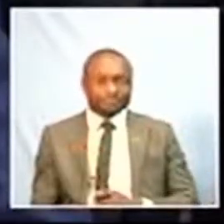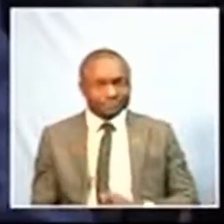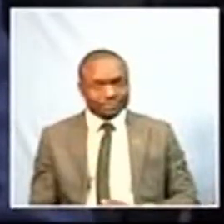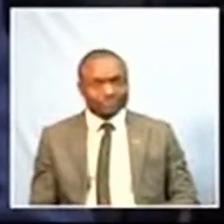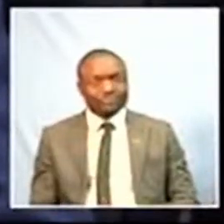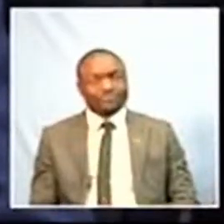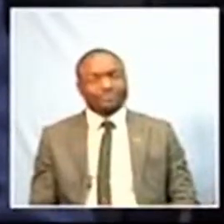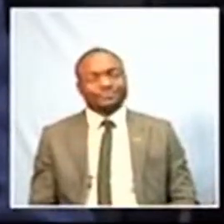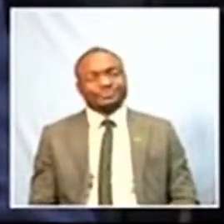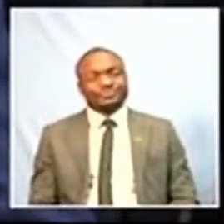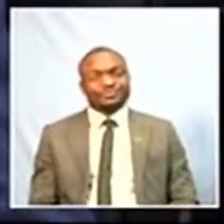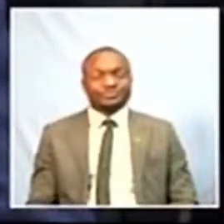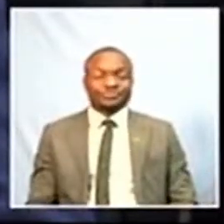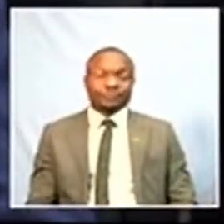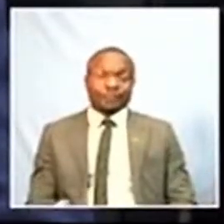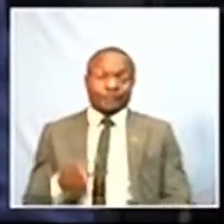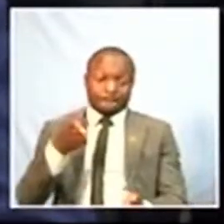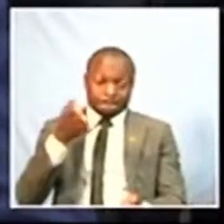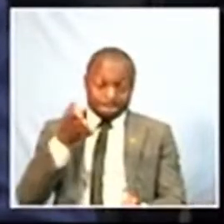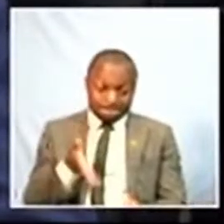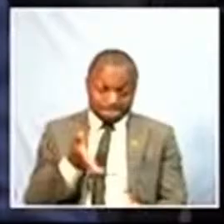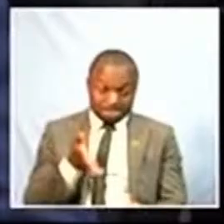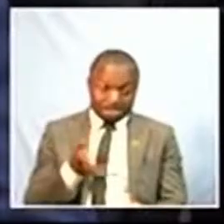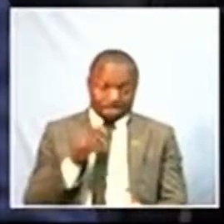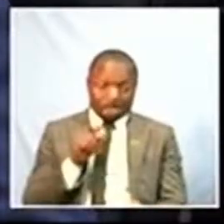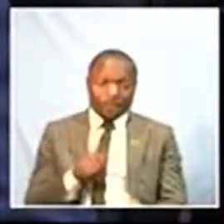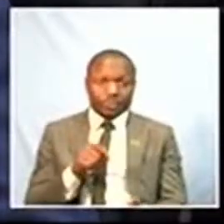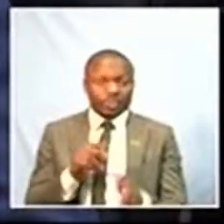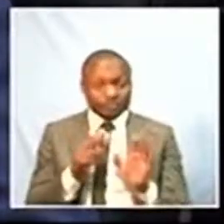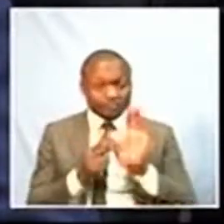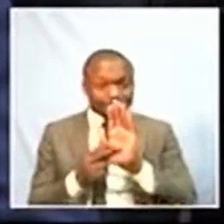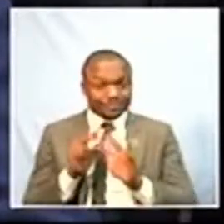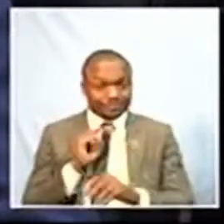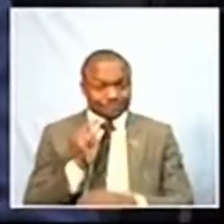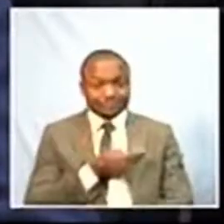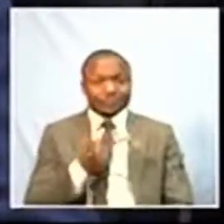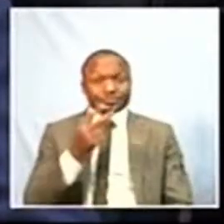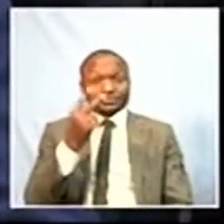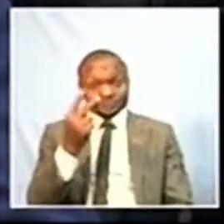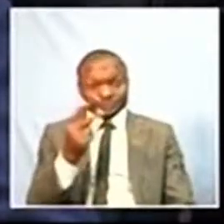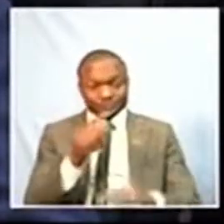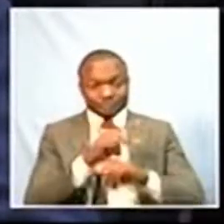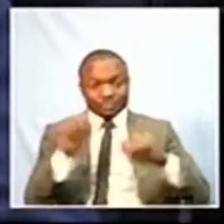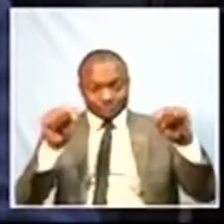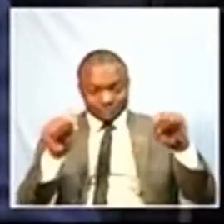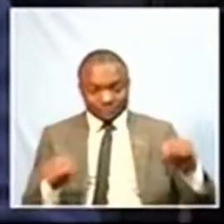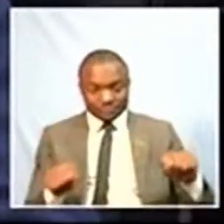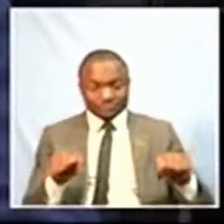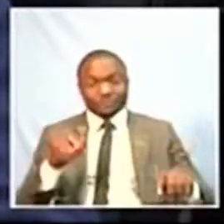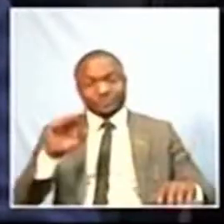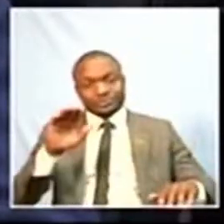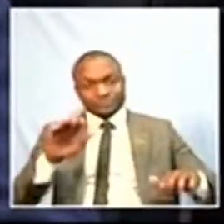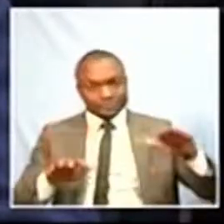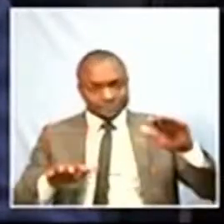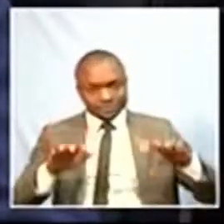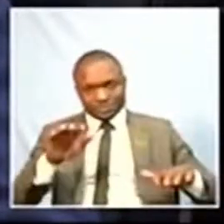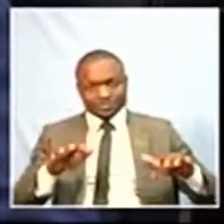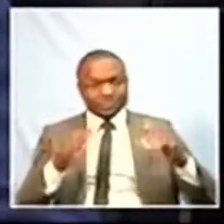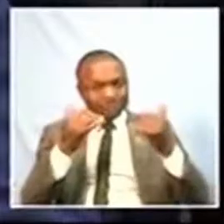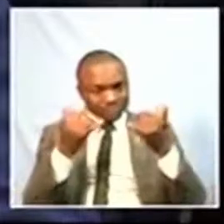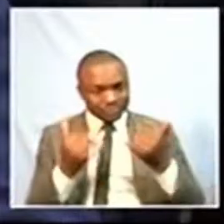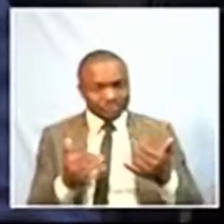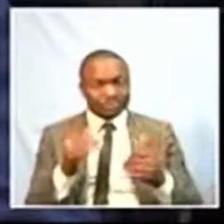So, Chair, here they've shown us 2 tables where the balances now are at